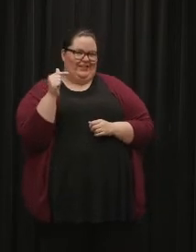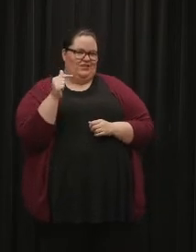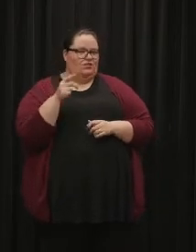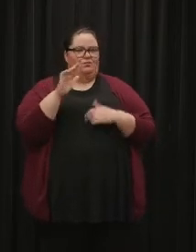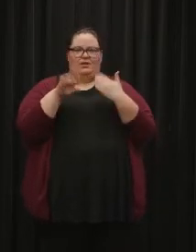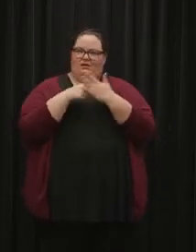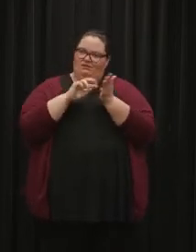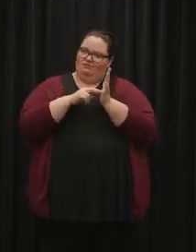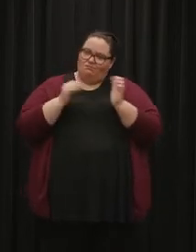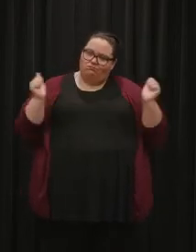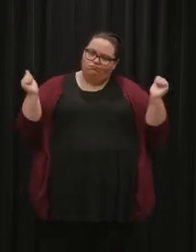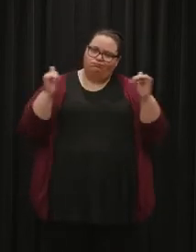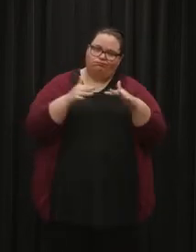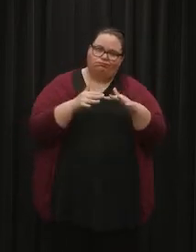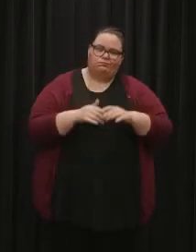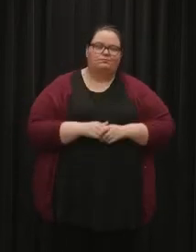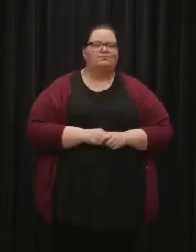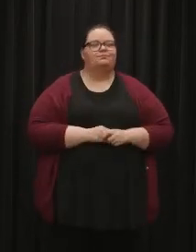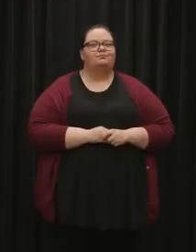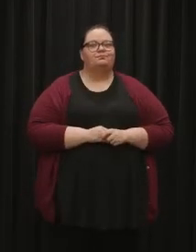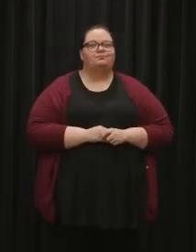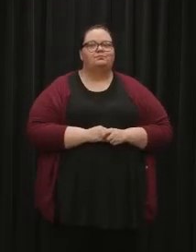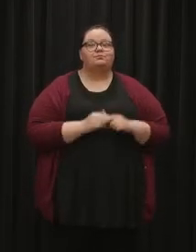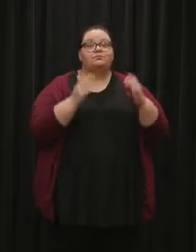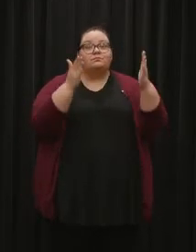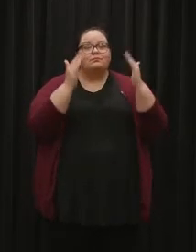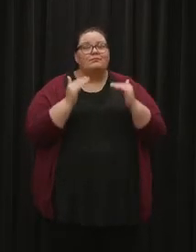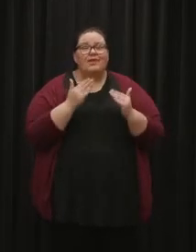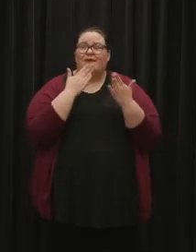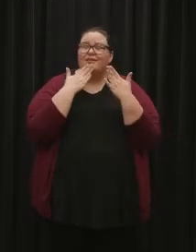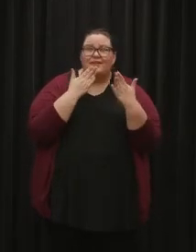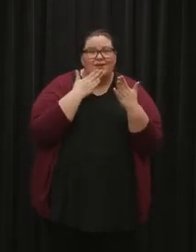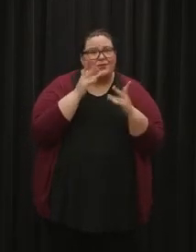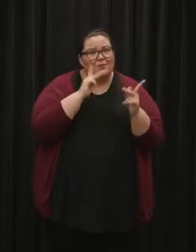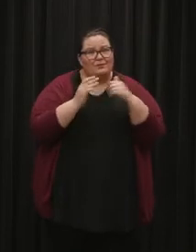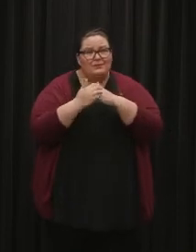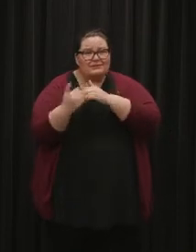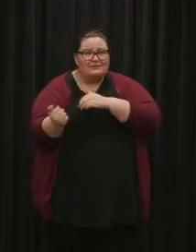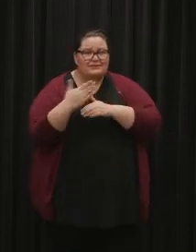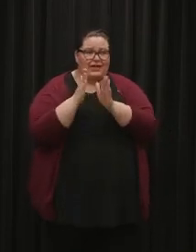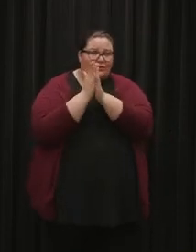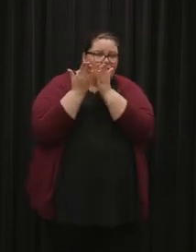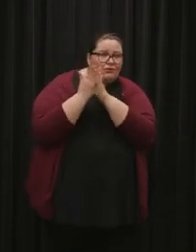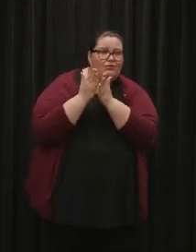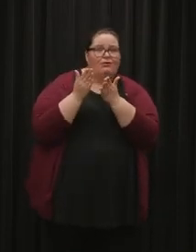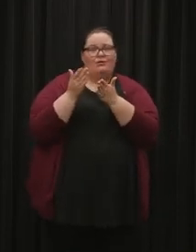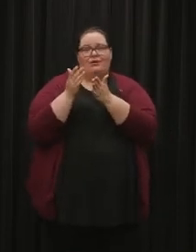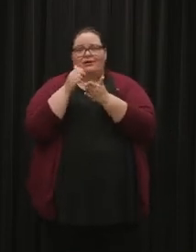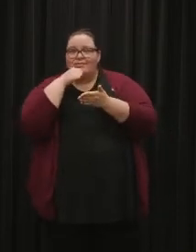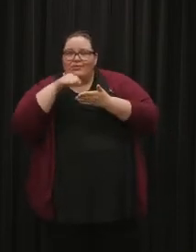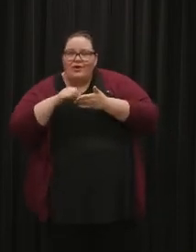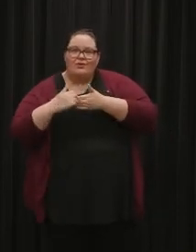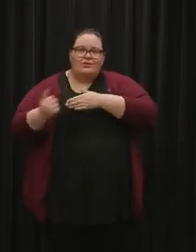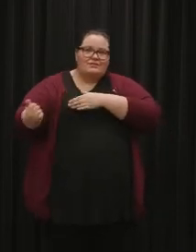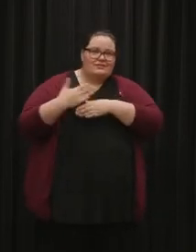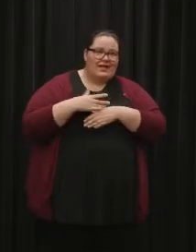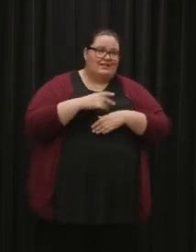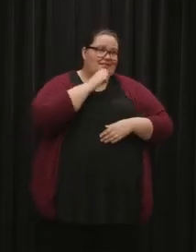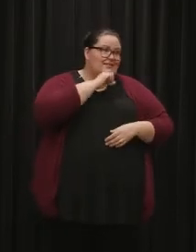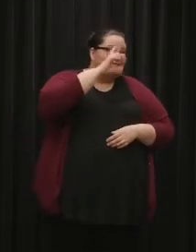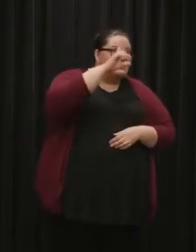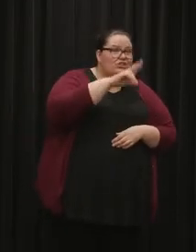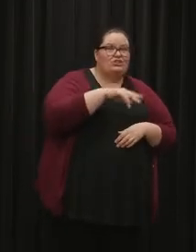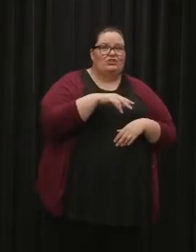Christmas wishes to me and my staff. My office has received hundreds of cards and letters from seniors, families, school children,